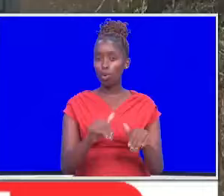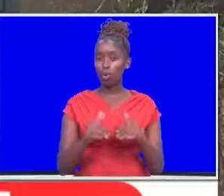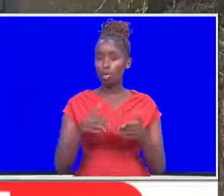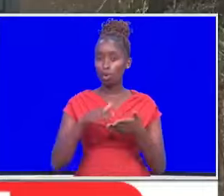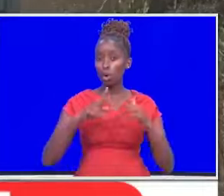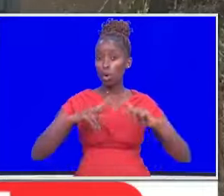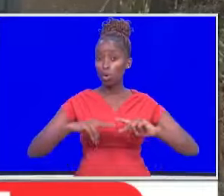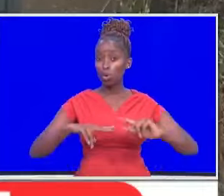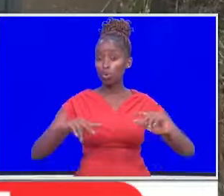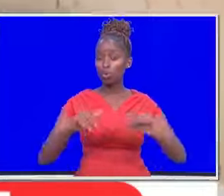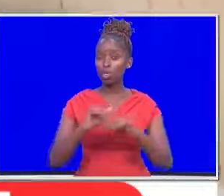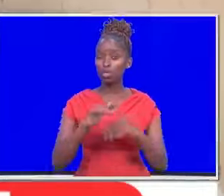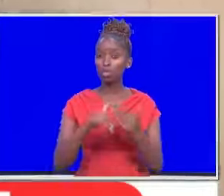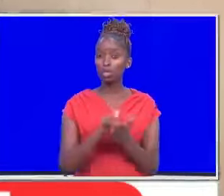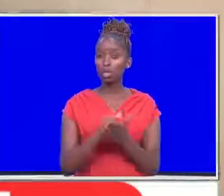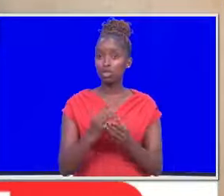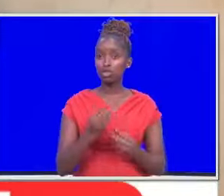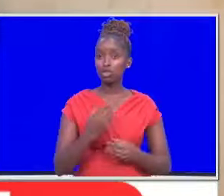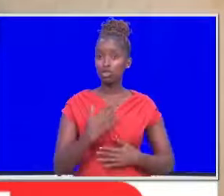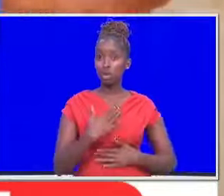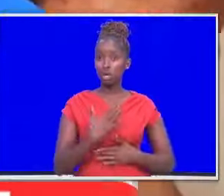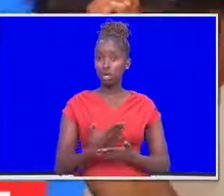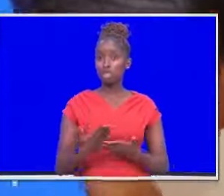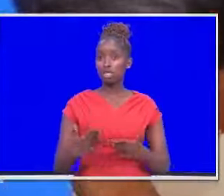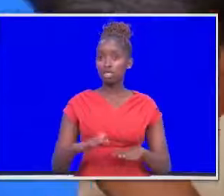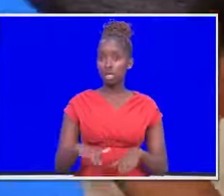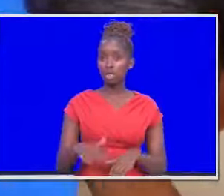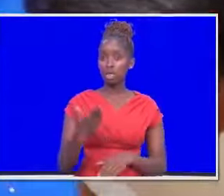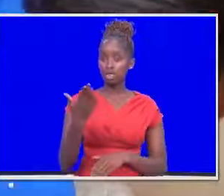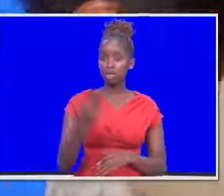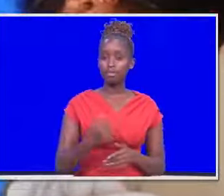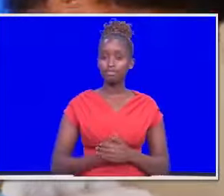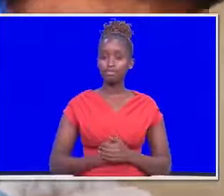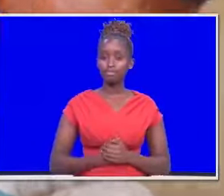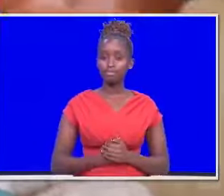this heart-wrenching incident. Chichi, Josephine TV 47.